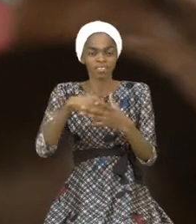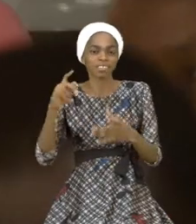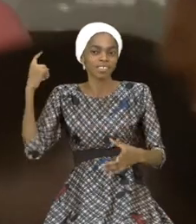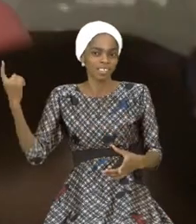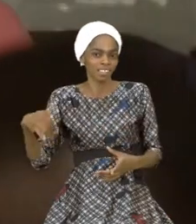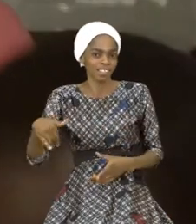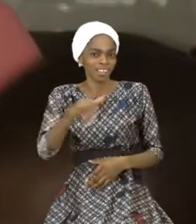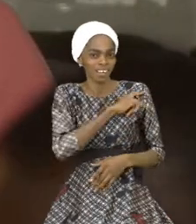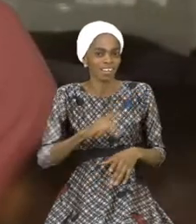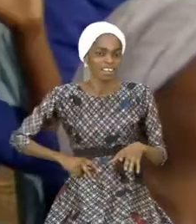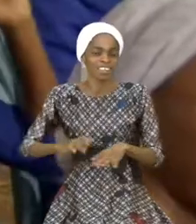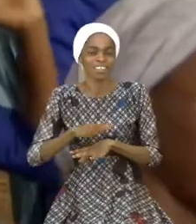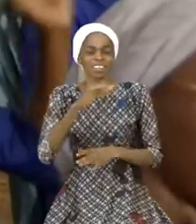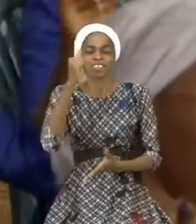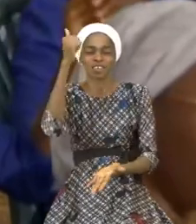Amen. Amen.